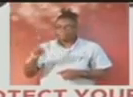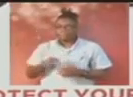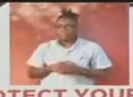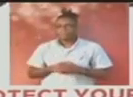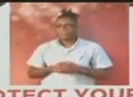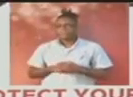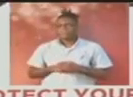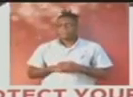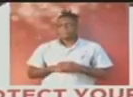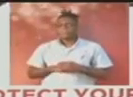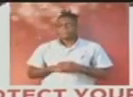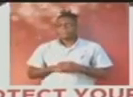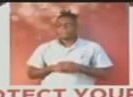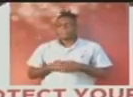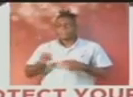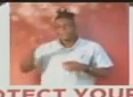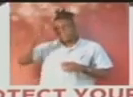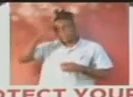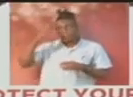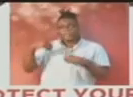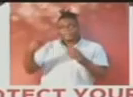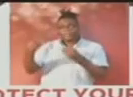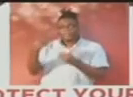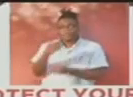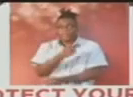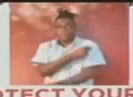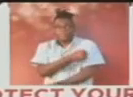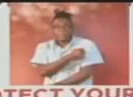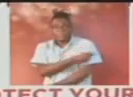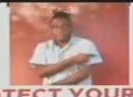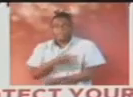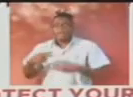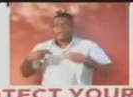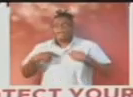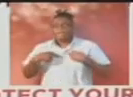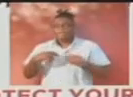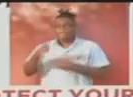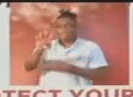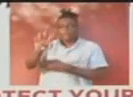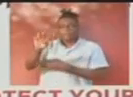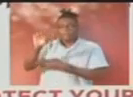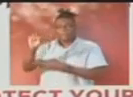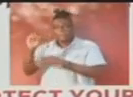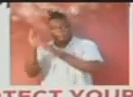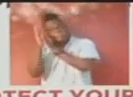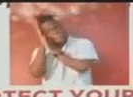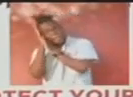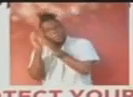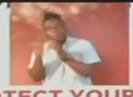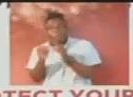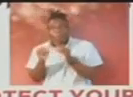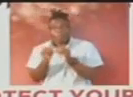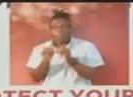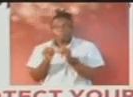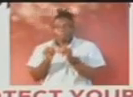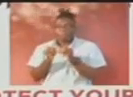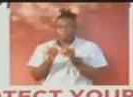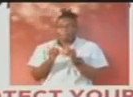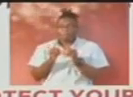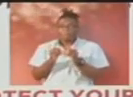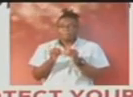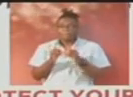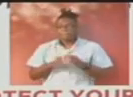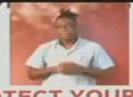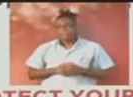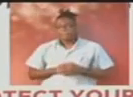40-bed capacity, and each of them including the capacity for ICU and HDU. One of these will be deployed